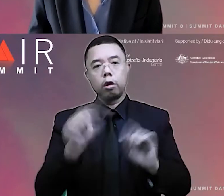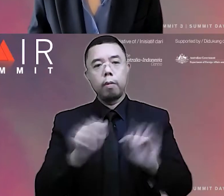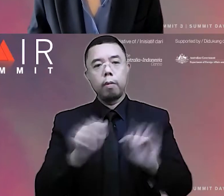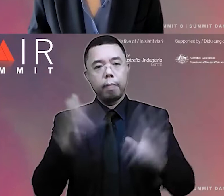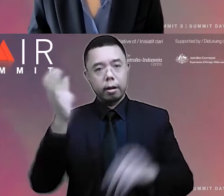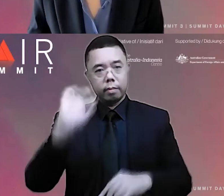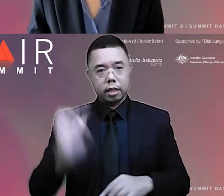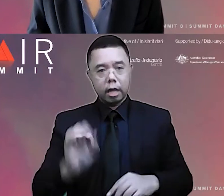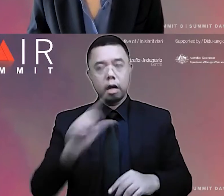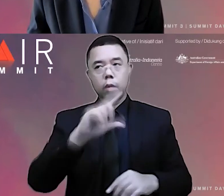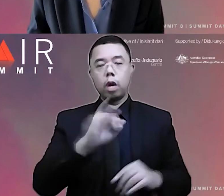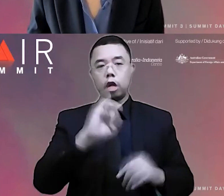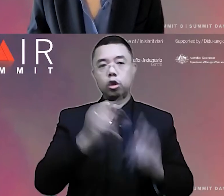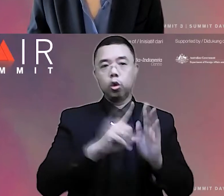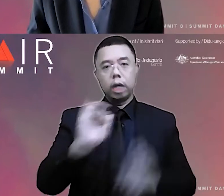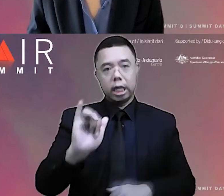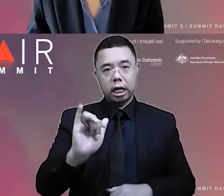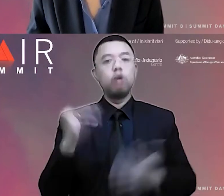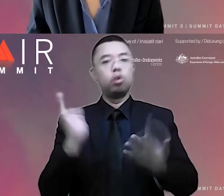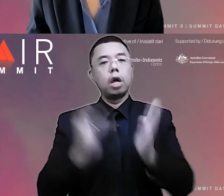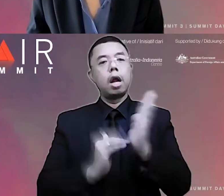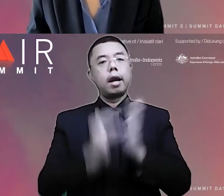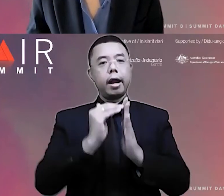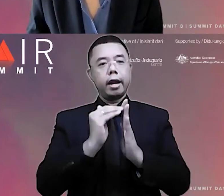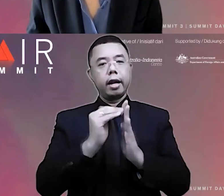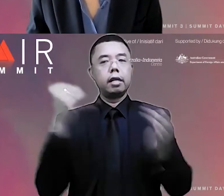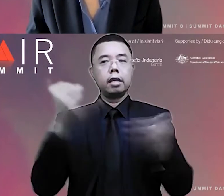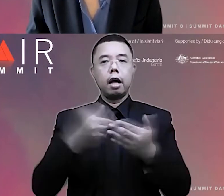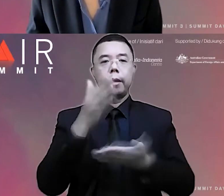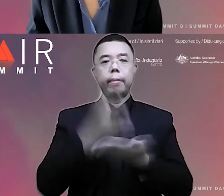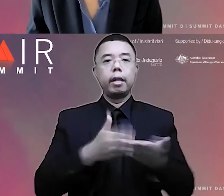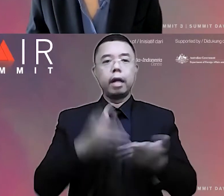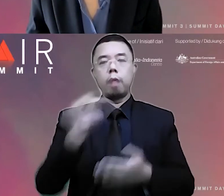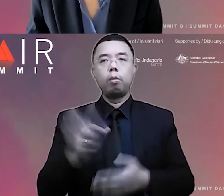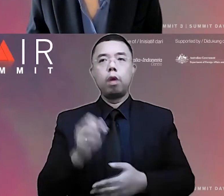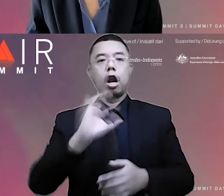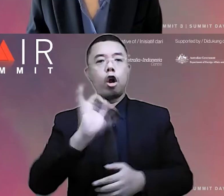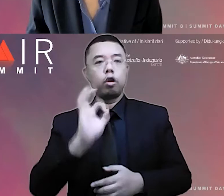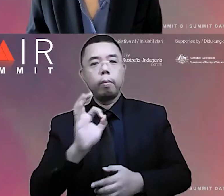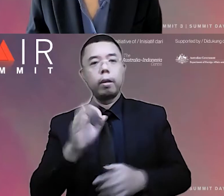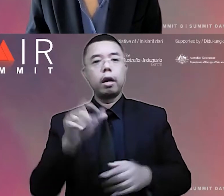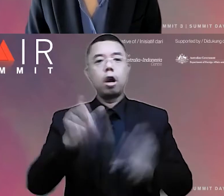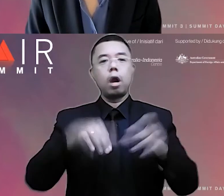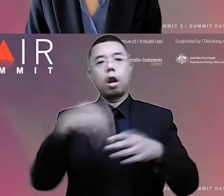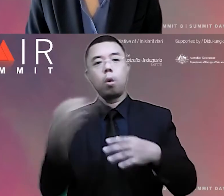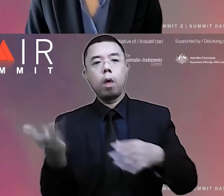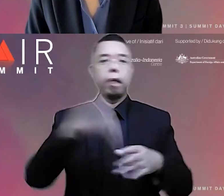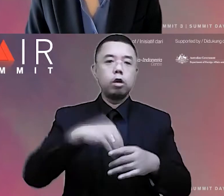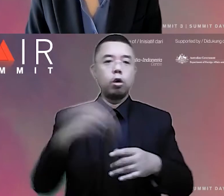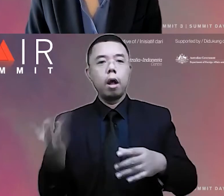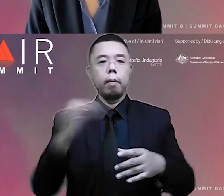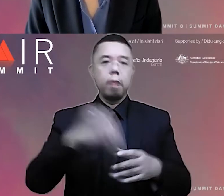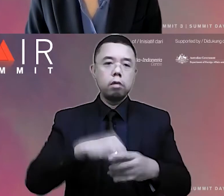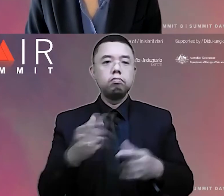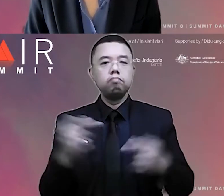increased until mid-October. And consumption-related mobility also increases in August to October, mainly in retail, recreation, grocery, and